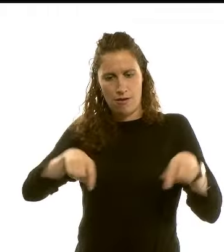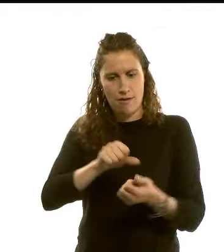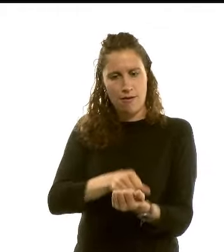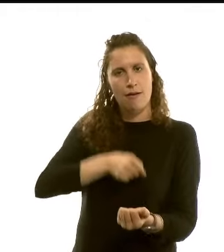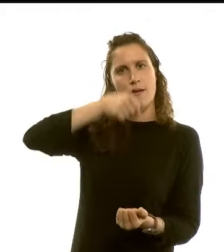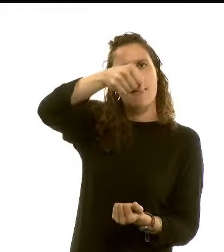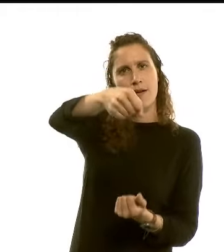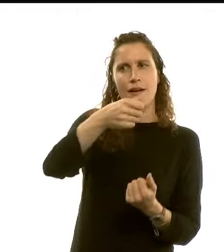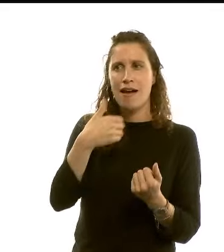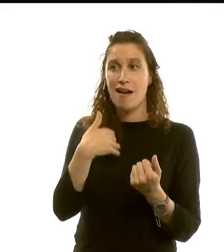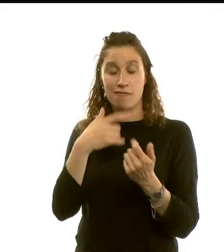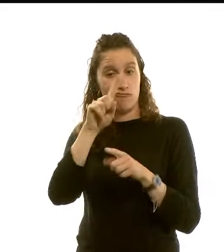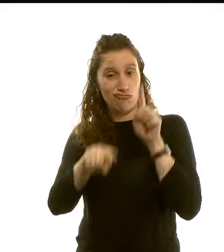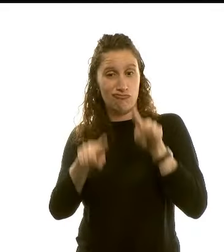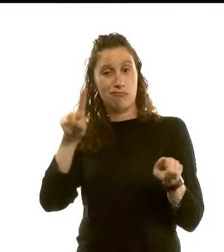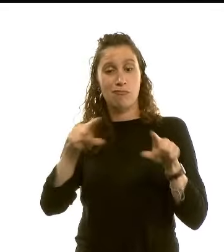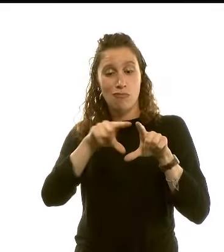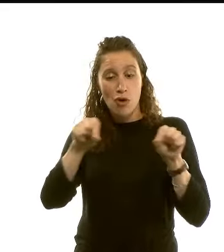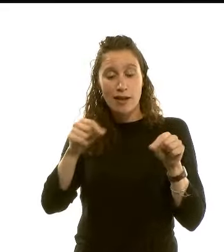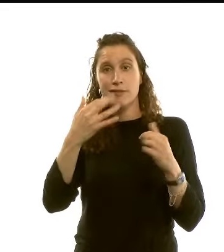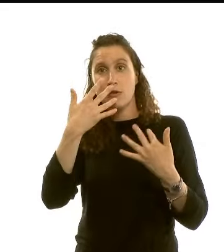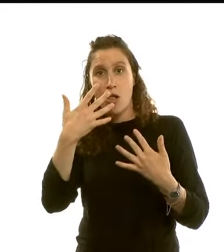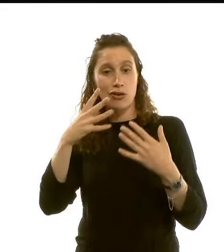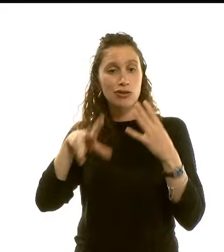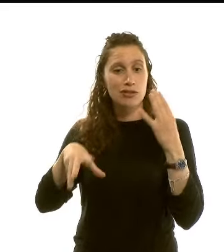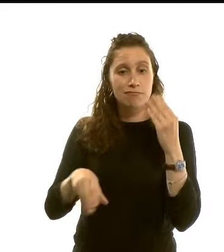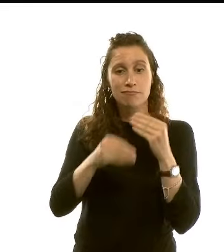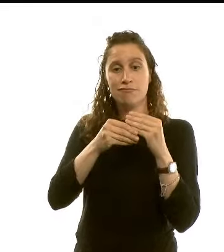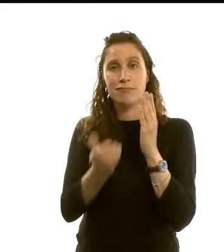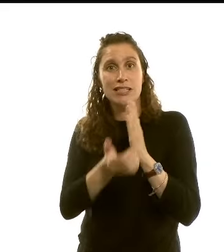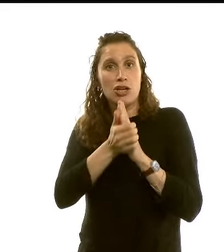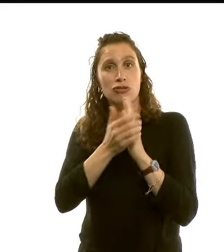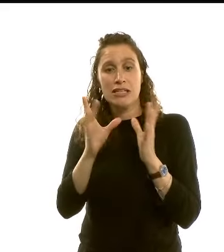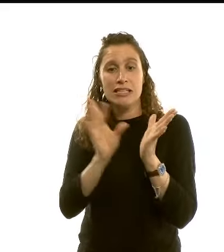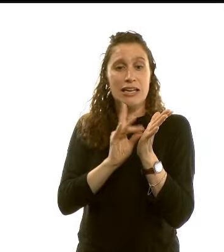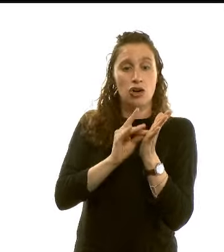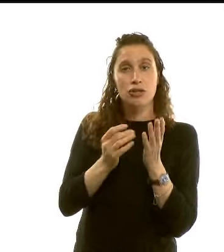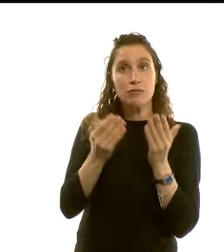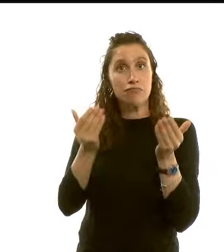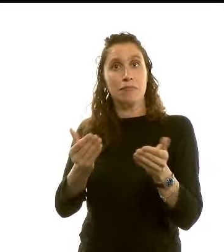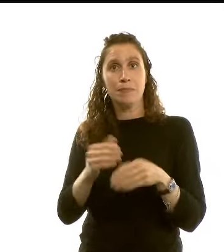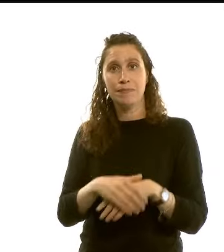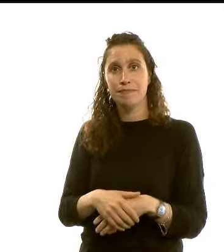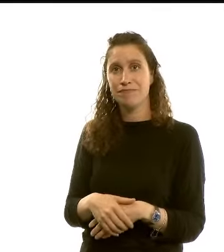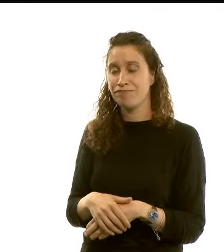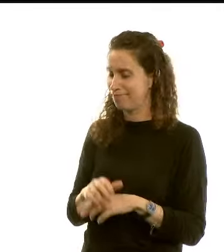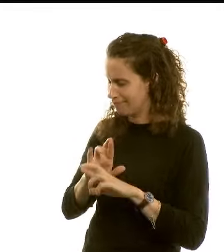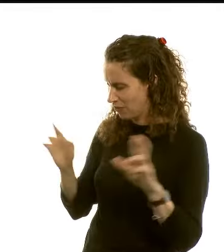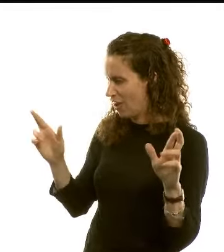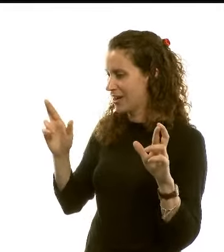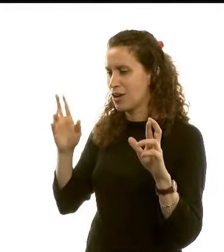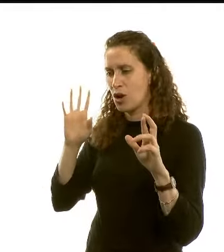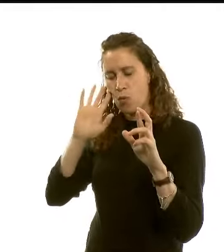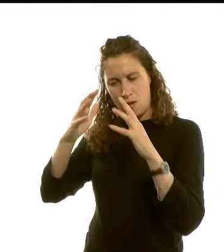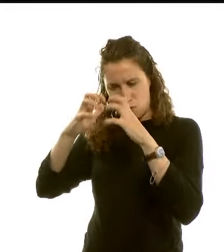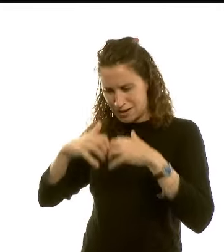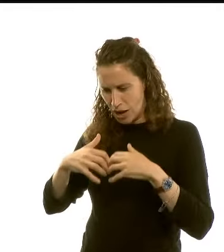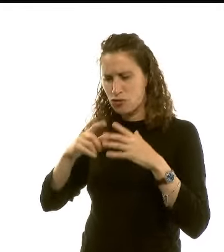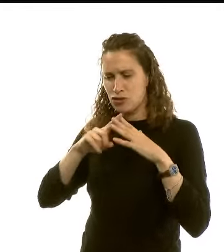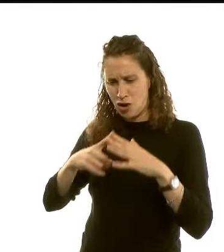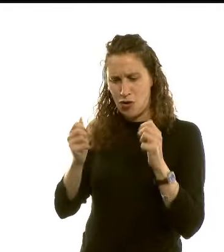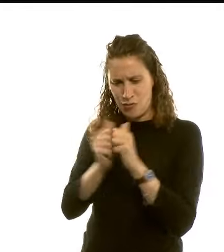bricks, plenty of colors and accessories and stickers. Are you up for the challenge? I am. It's a lot, but we'll break it down, and we shall